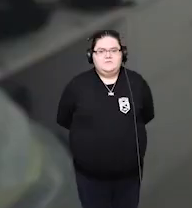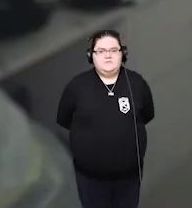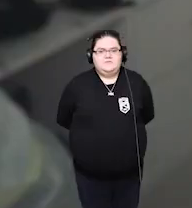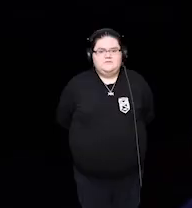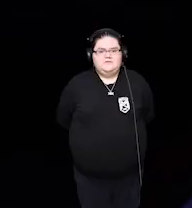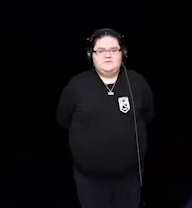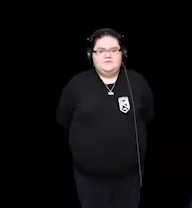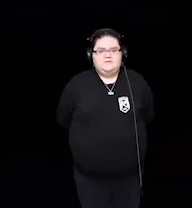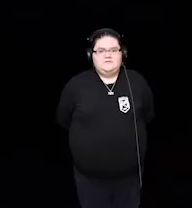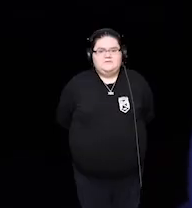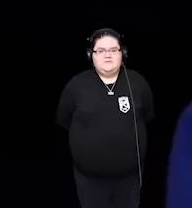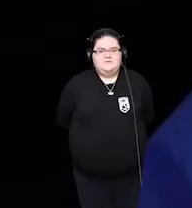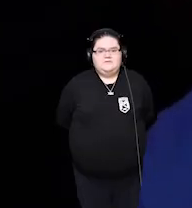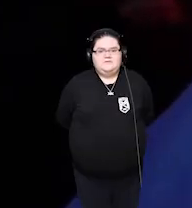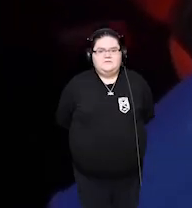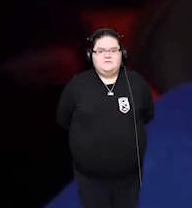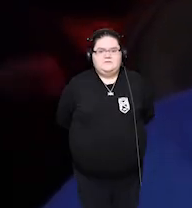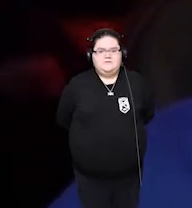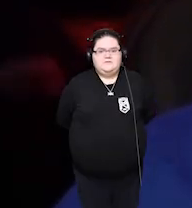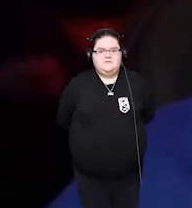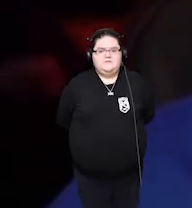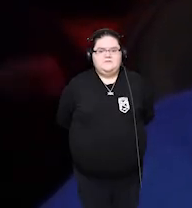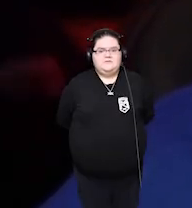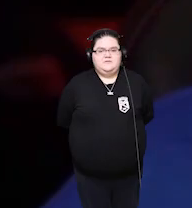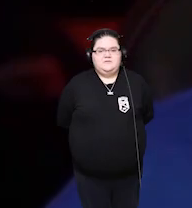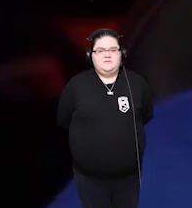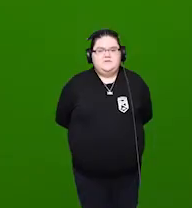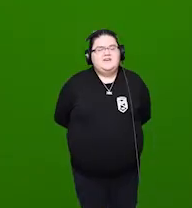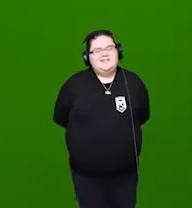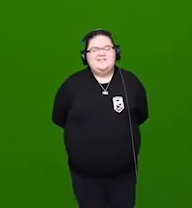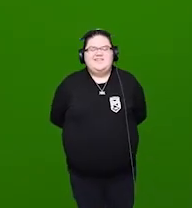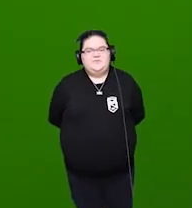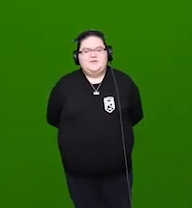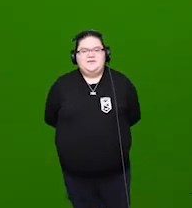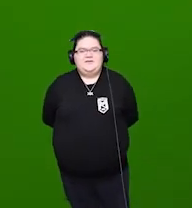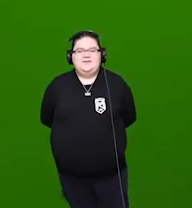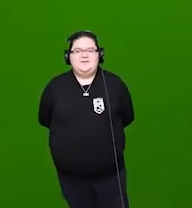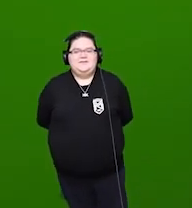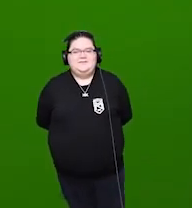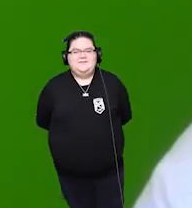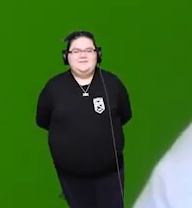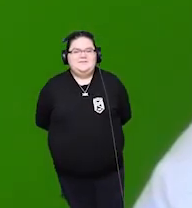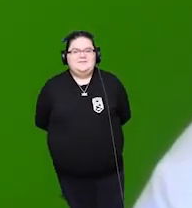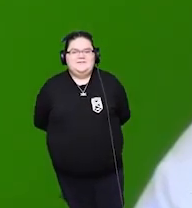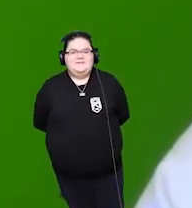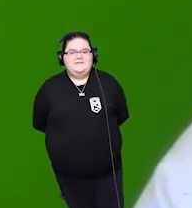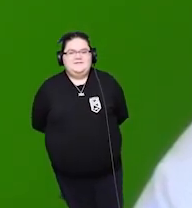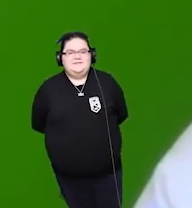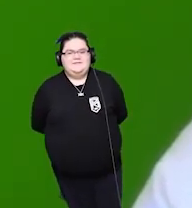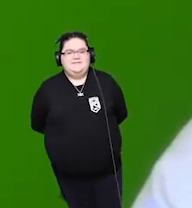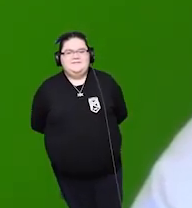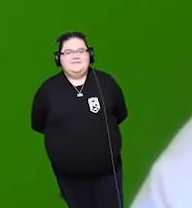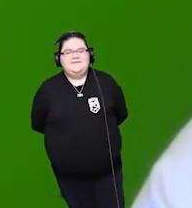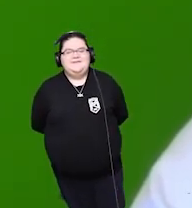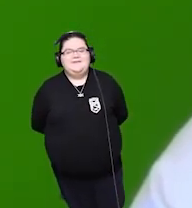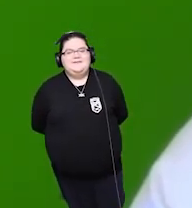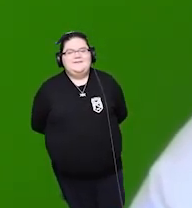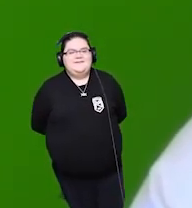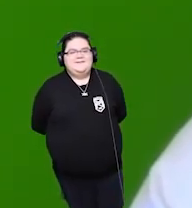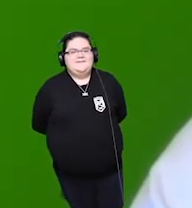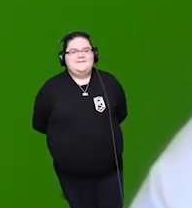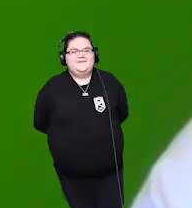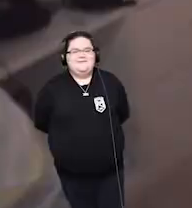Mask. For God's sake. Damn. I ain't gonna lie, most of those are bollocks. Because a little bit. That's my take. You just need the